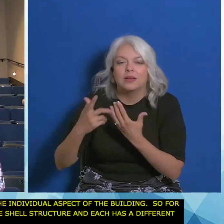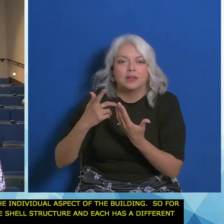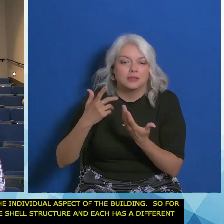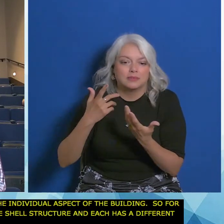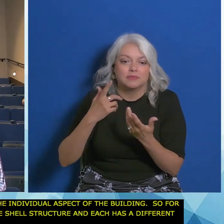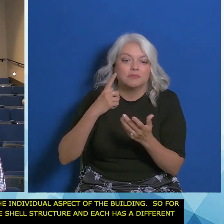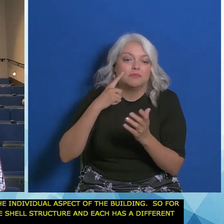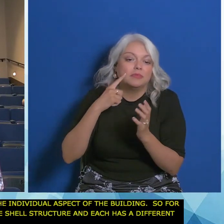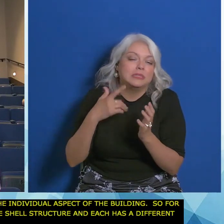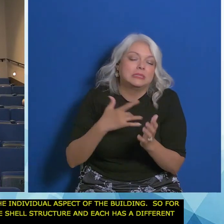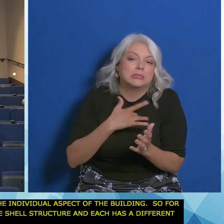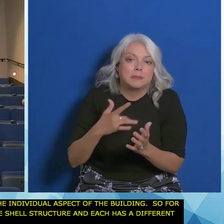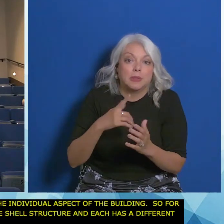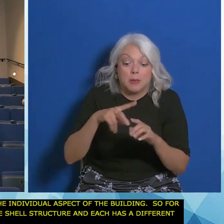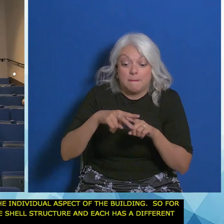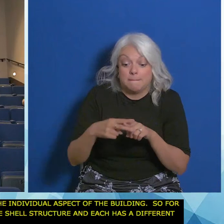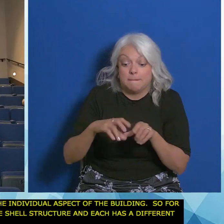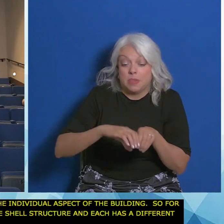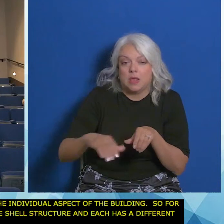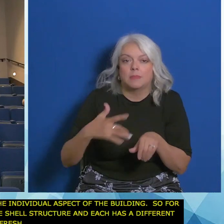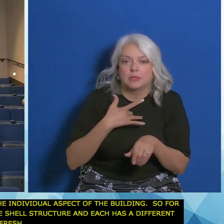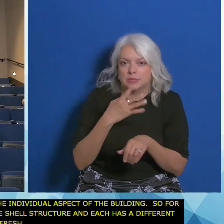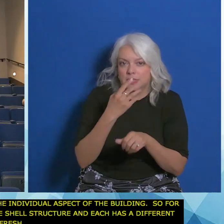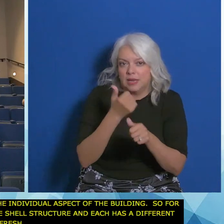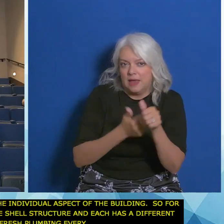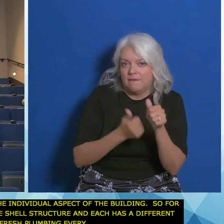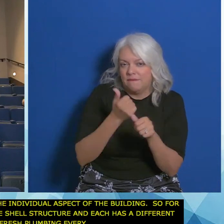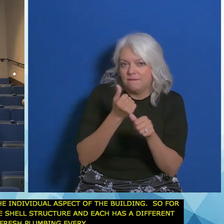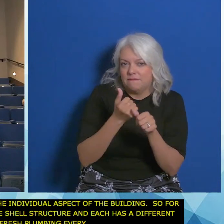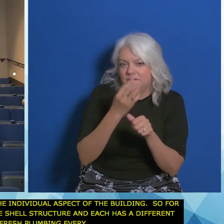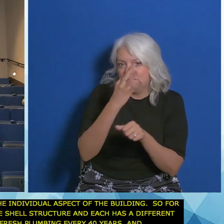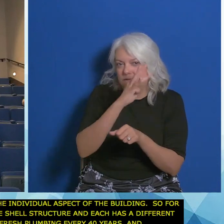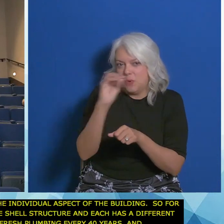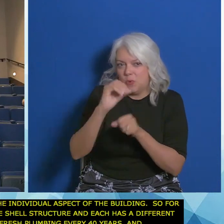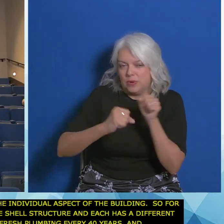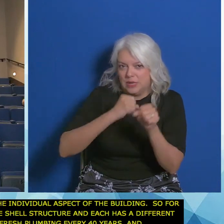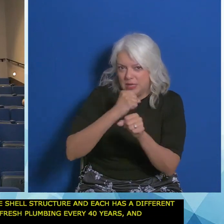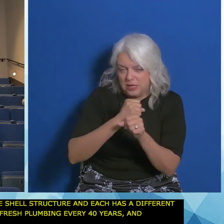want to refresh plumbing every 40 years, electrical every 15